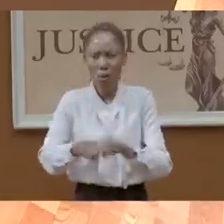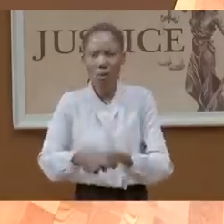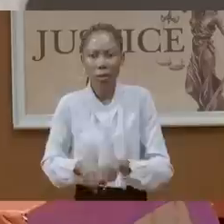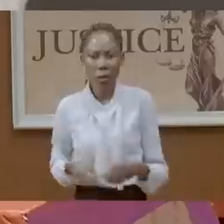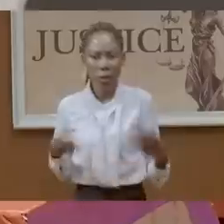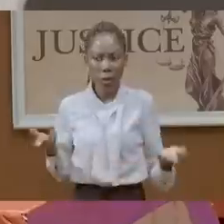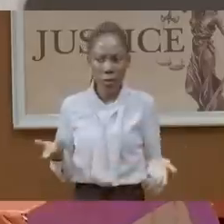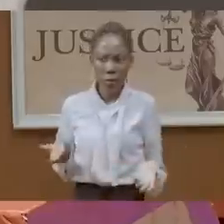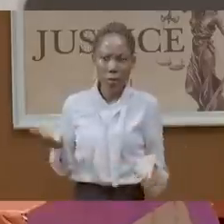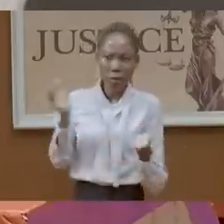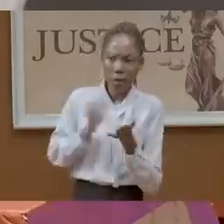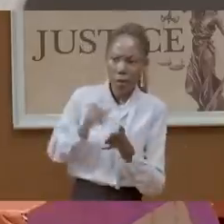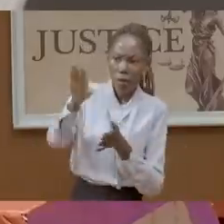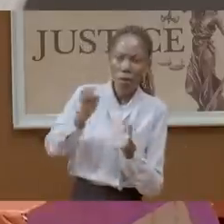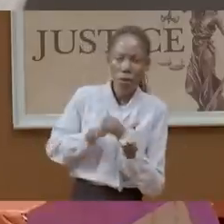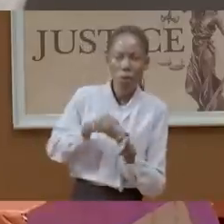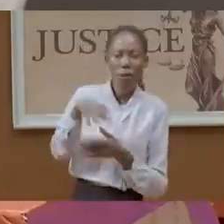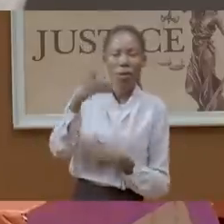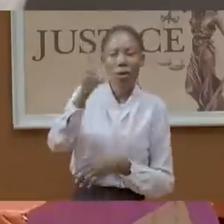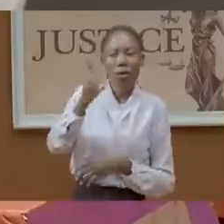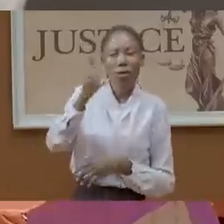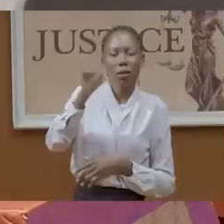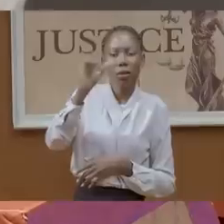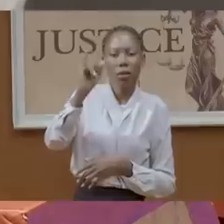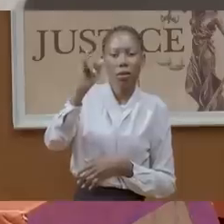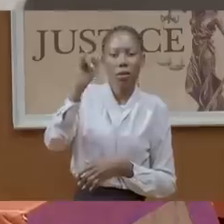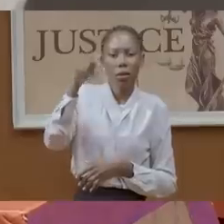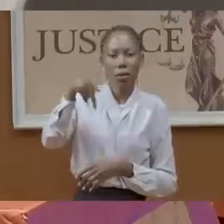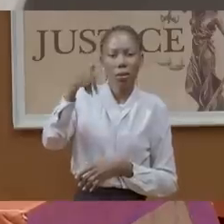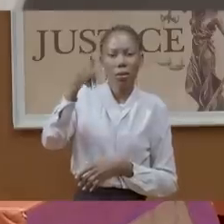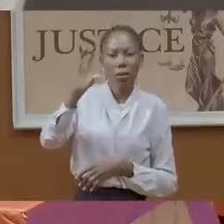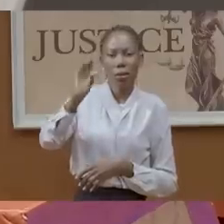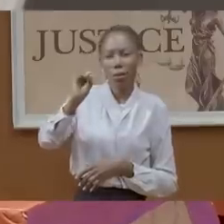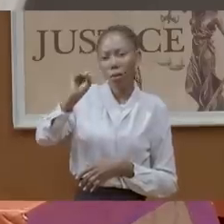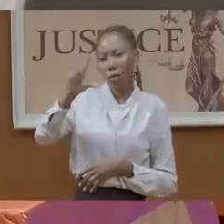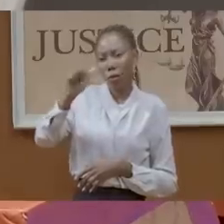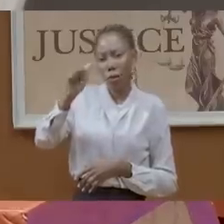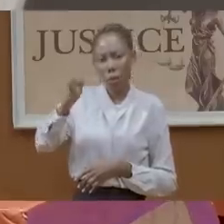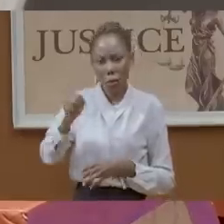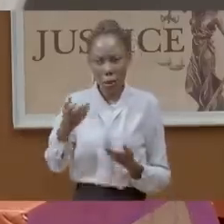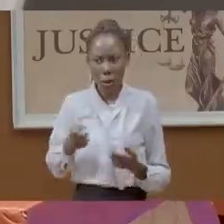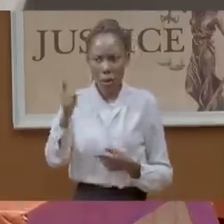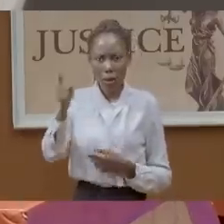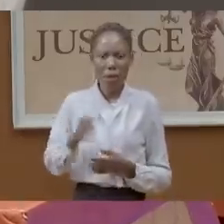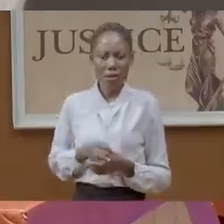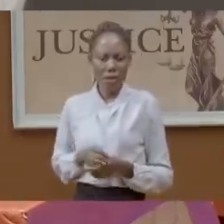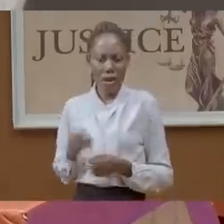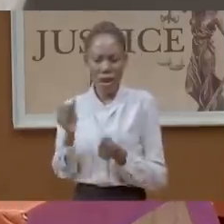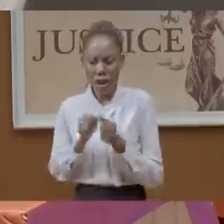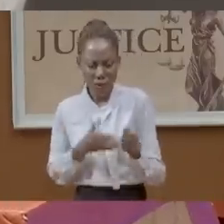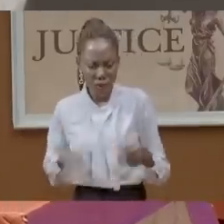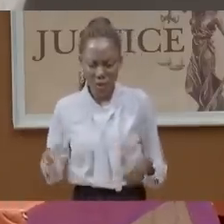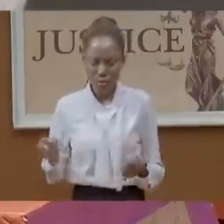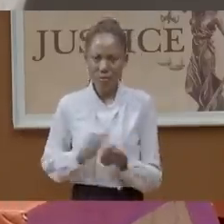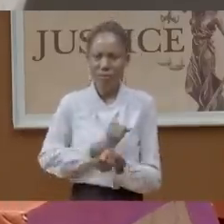my diploma in computer that I did, and my school start. I had 7 A's in my school start, and I had 2 credits in my school start. Then that